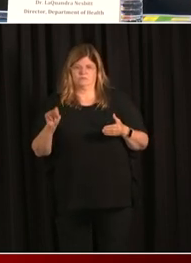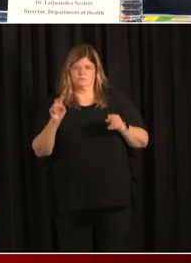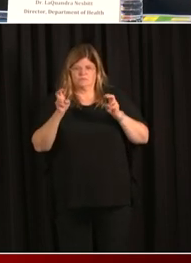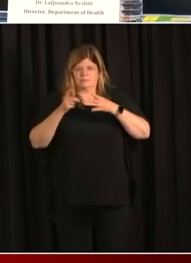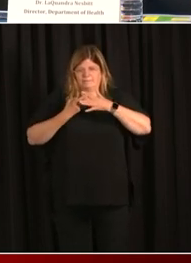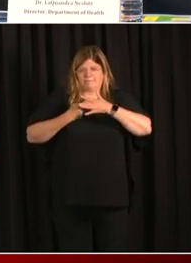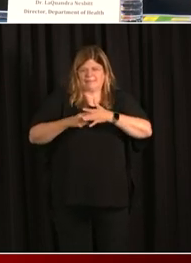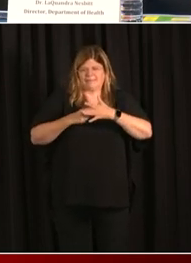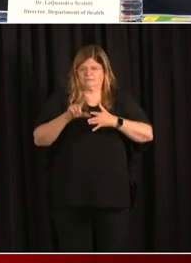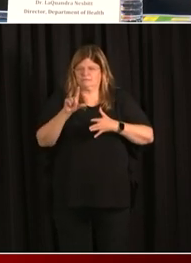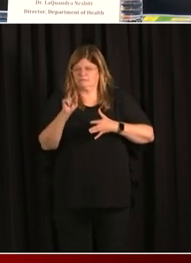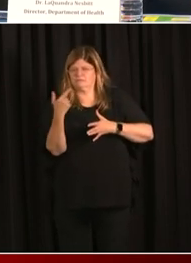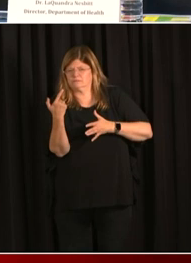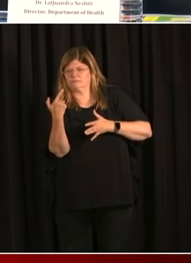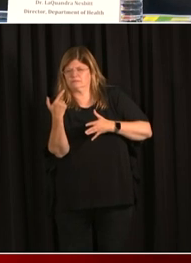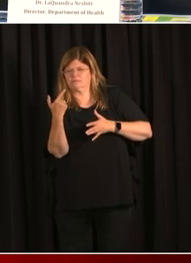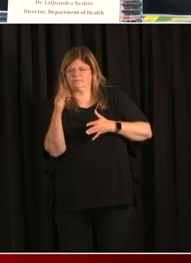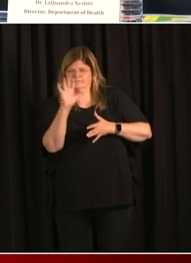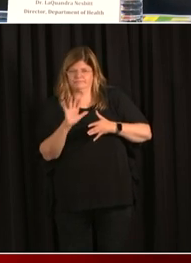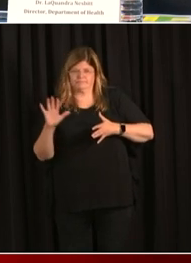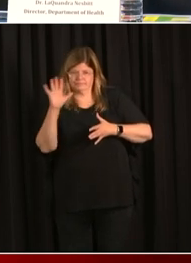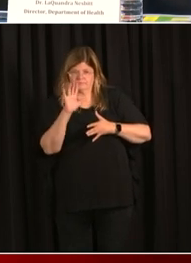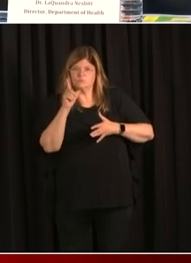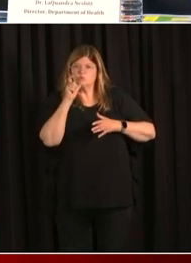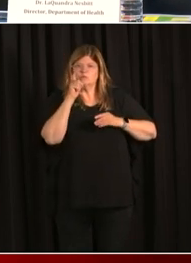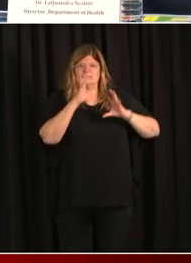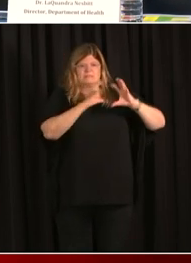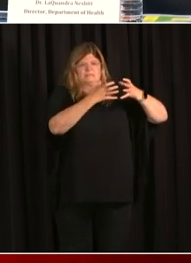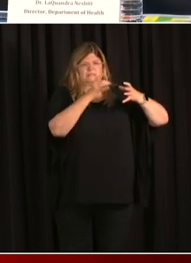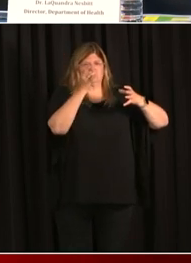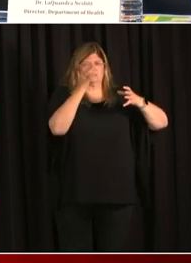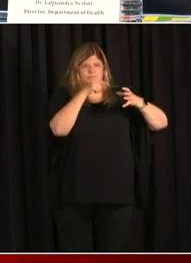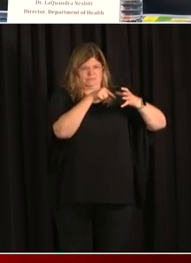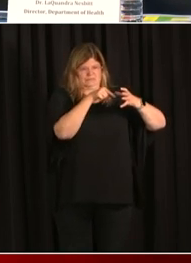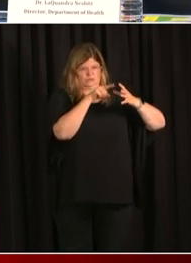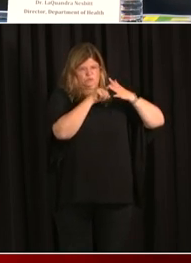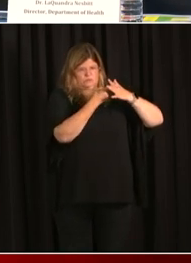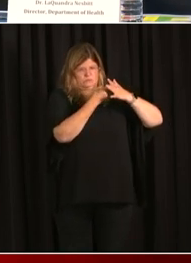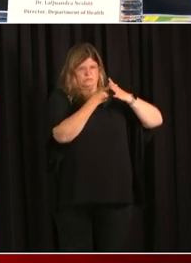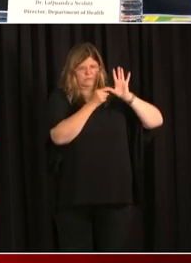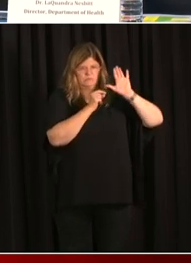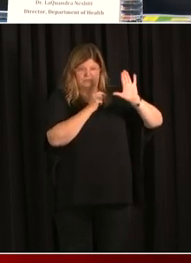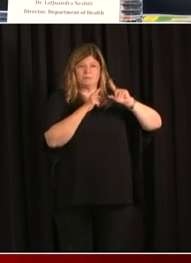earliest. And who those priority groups are still being determined.